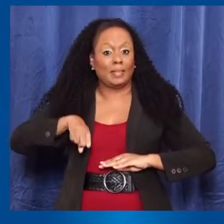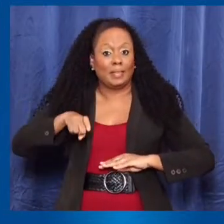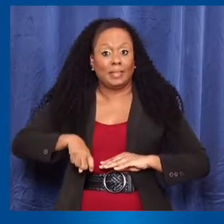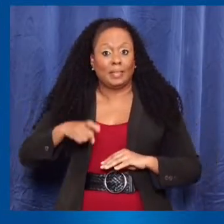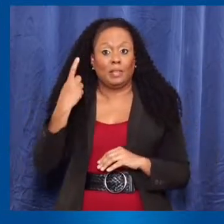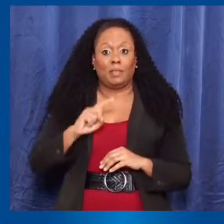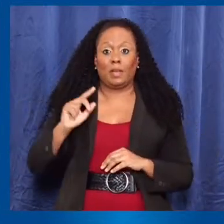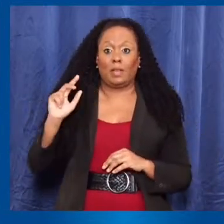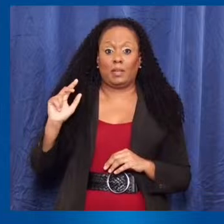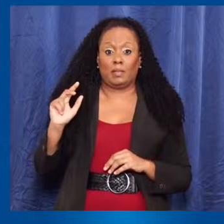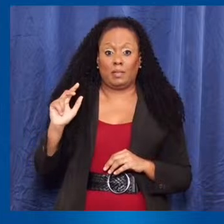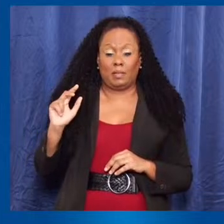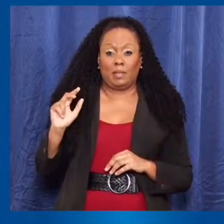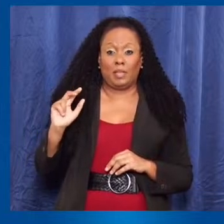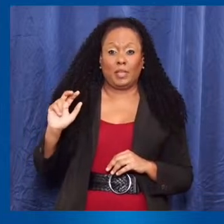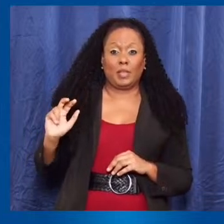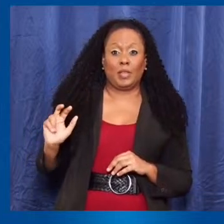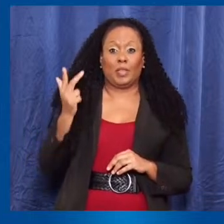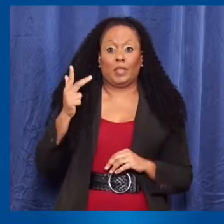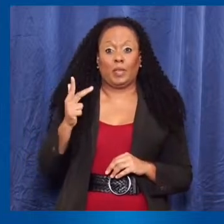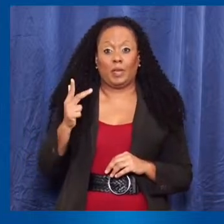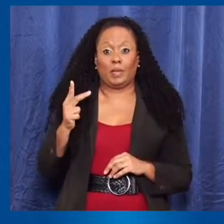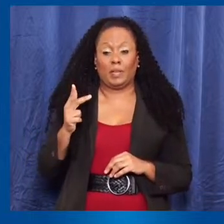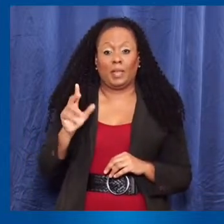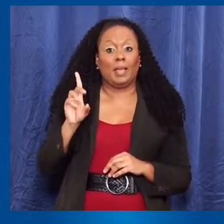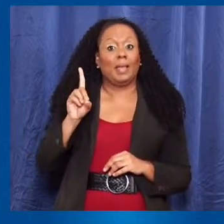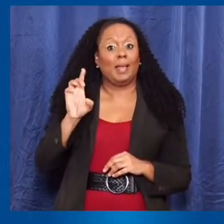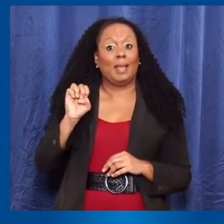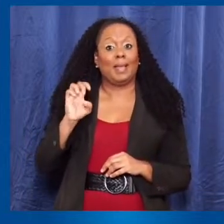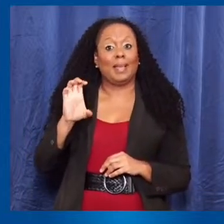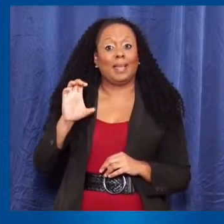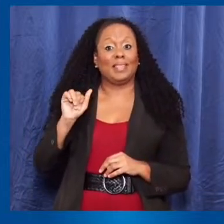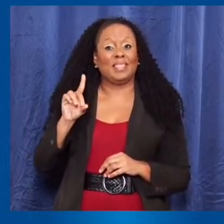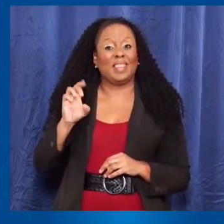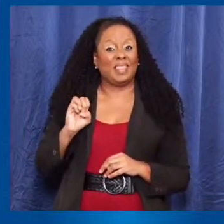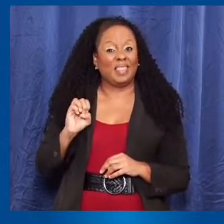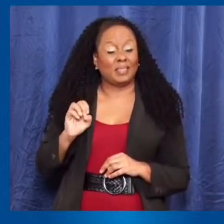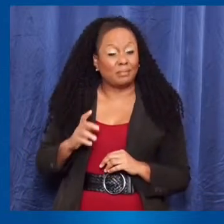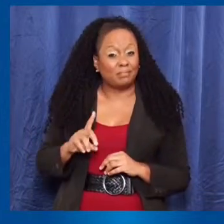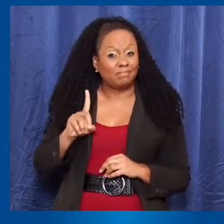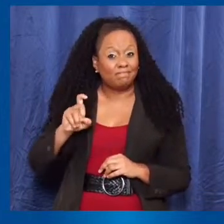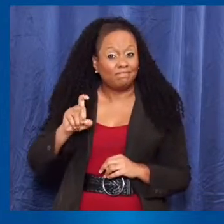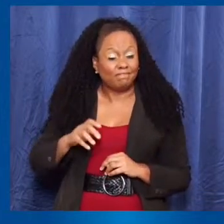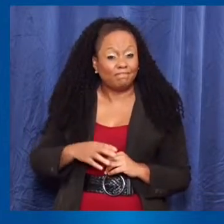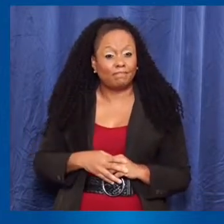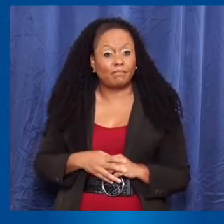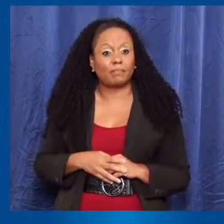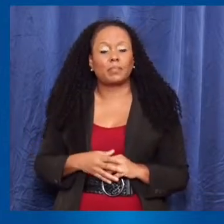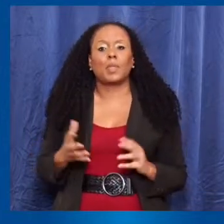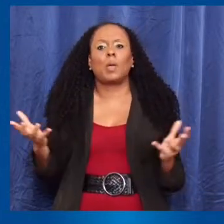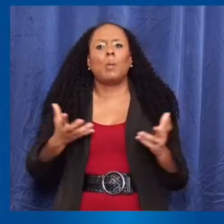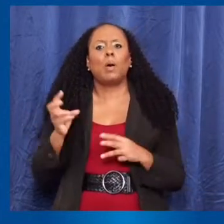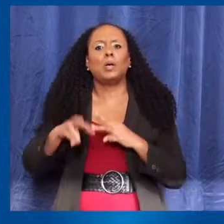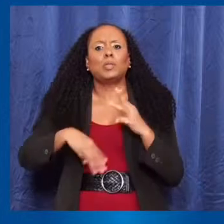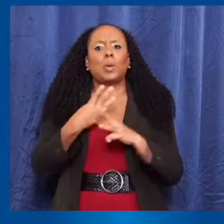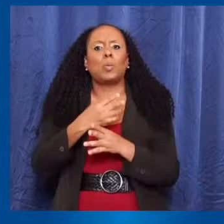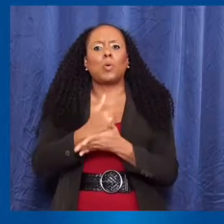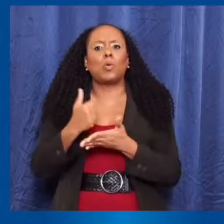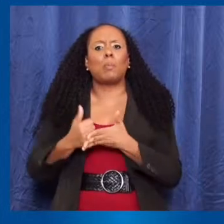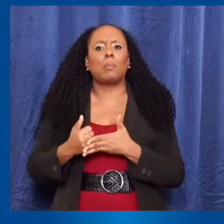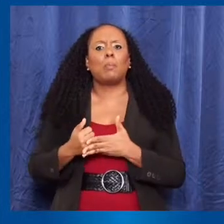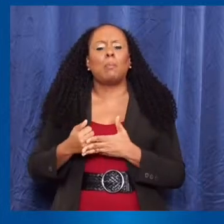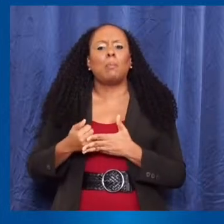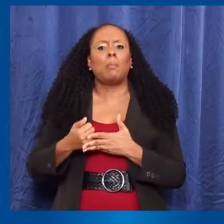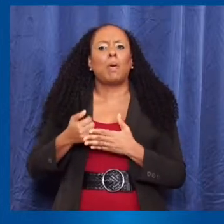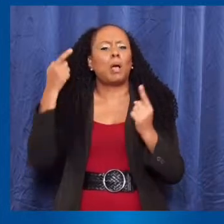third decade of the 21st century? The World Bank, traditionally, its mission was to deal with the elimination